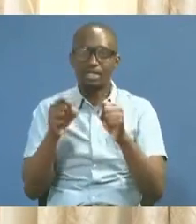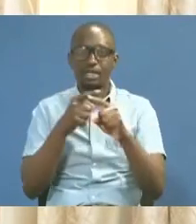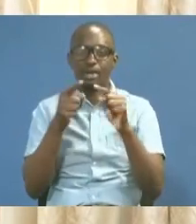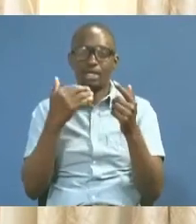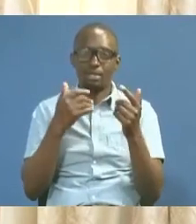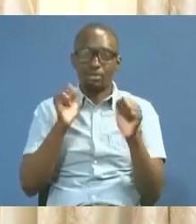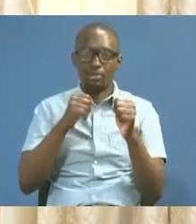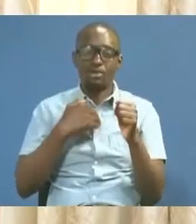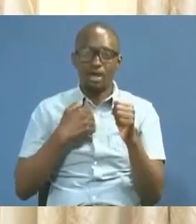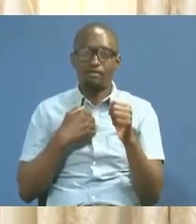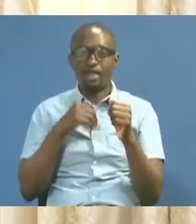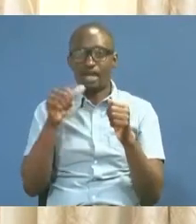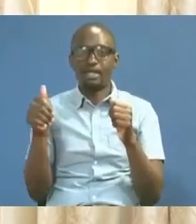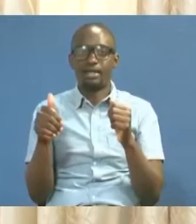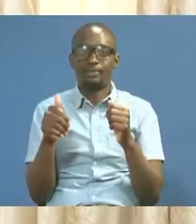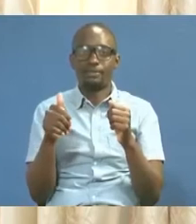is